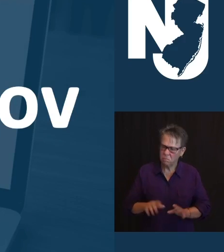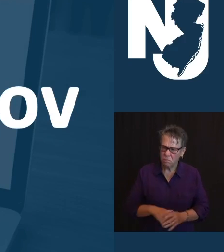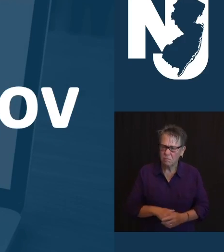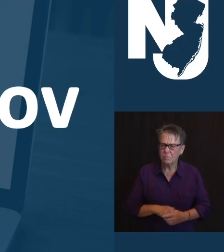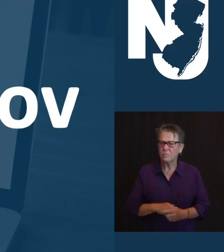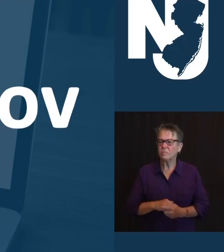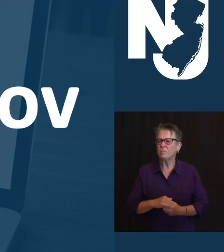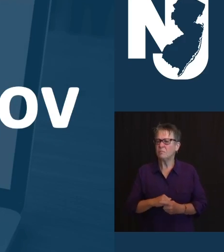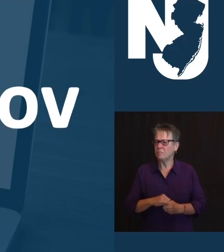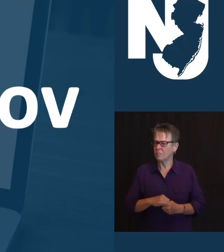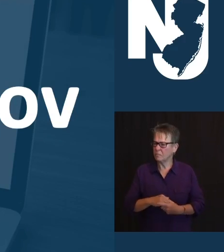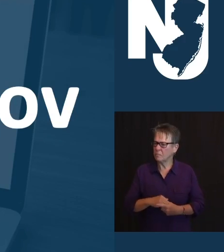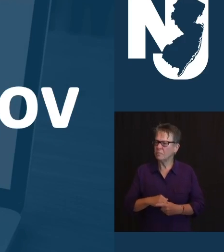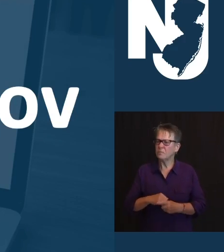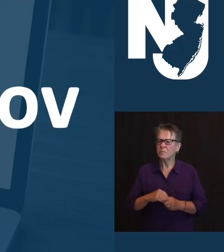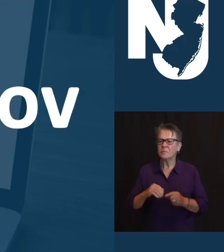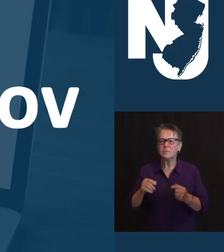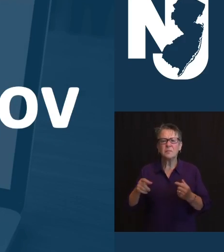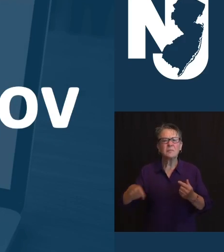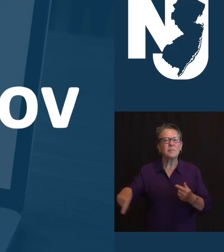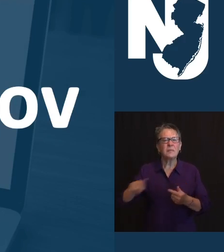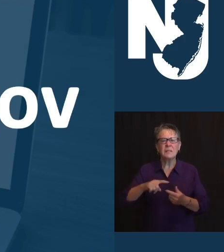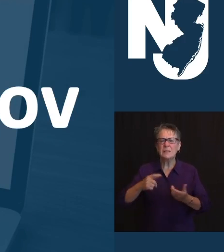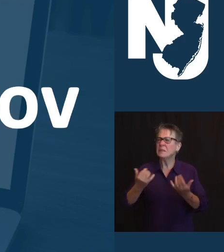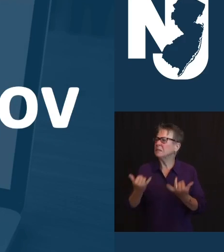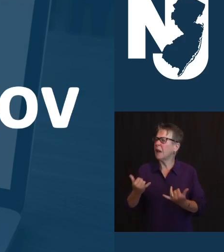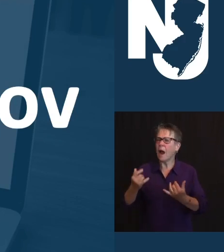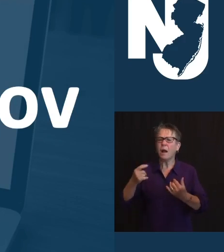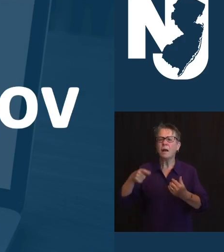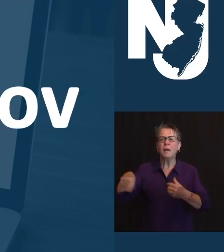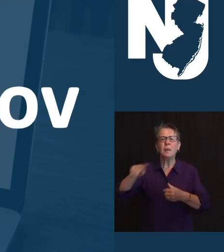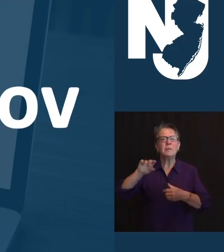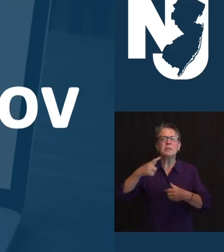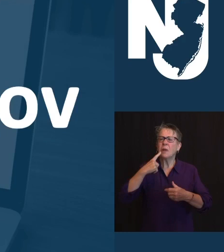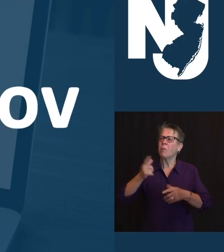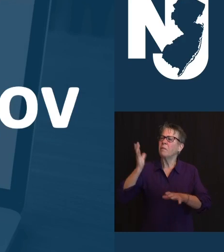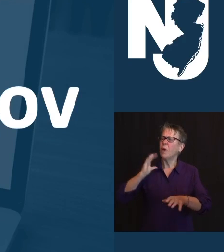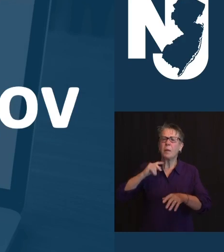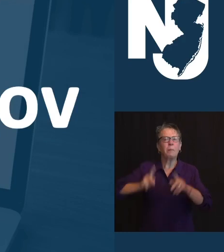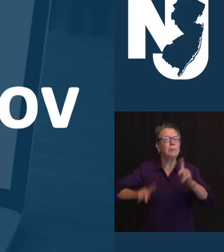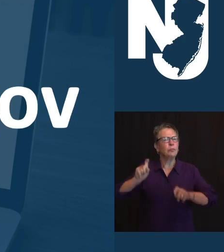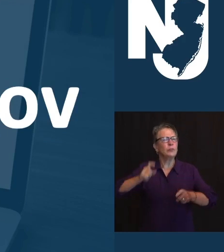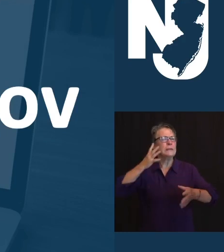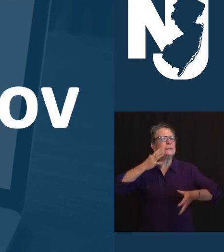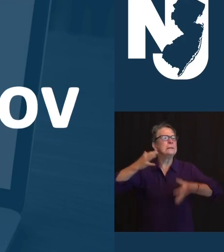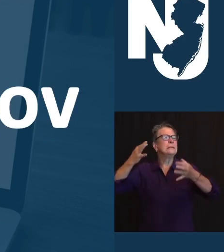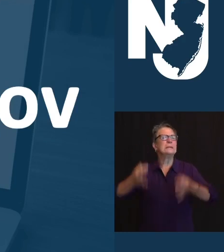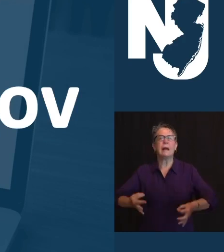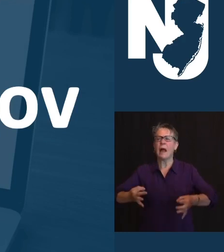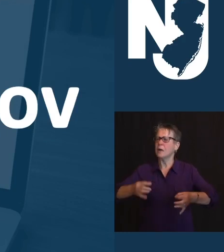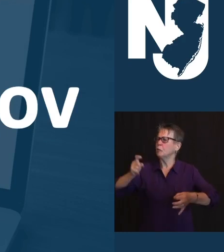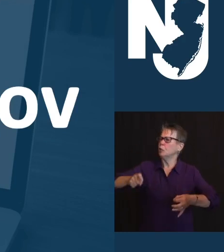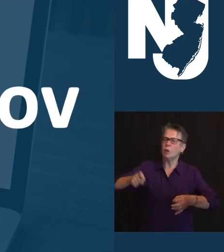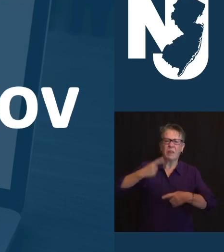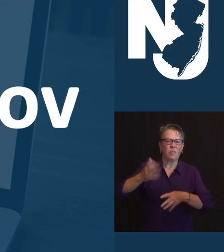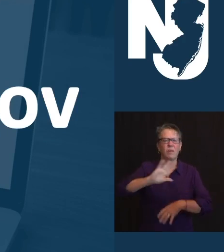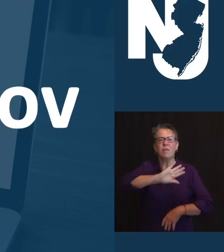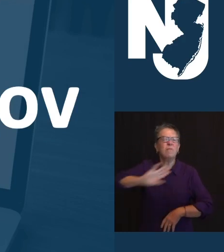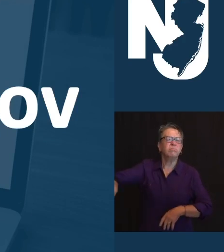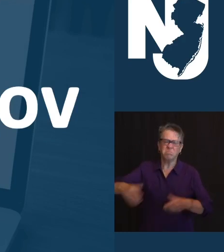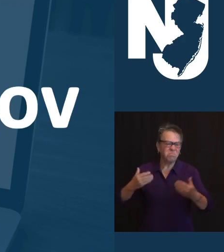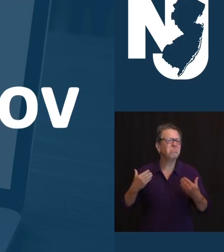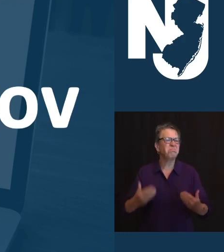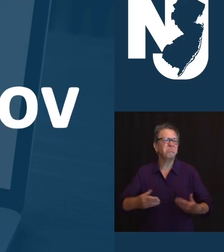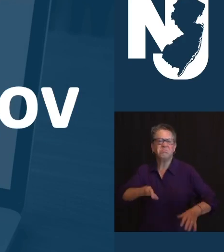ideology. How many Senate Republicans will have the guts to stand up and demand that the process be put on hold